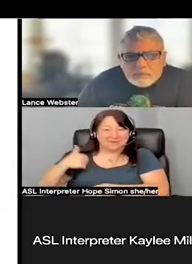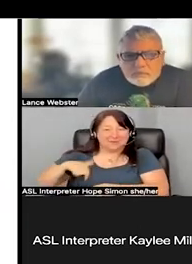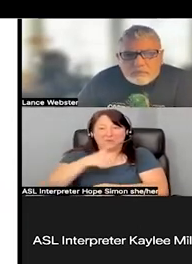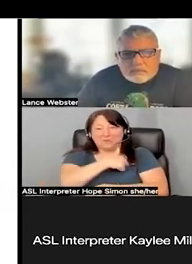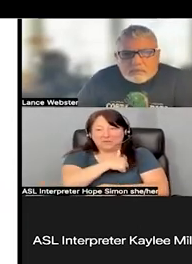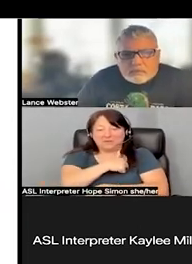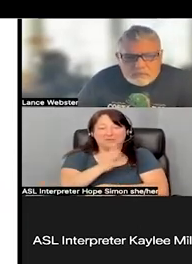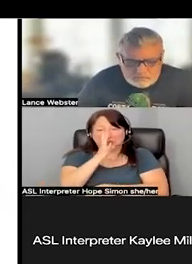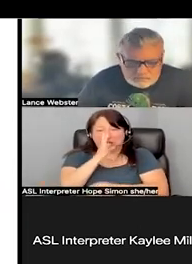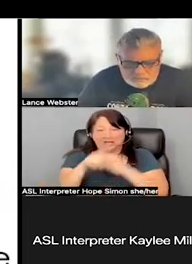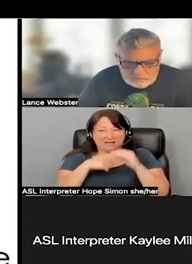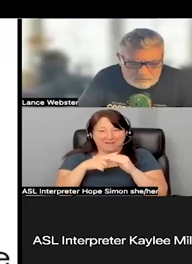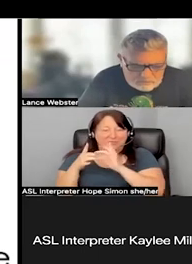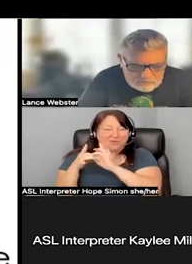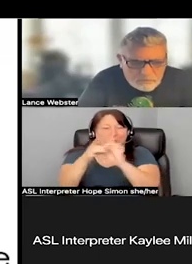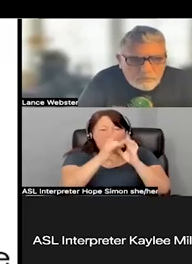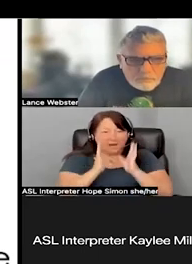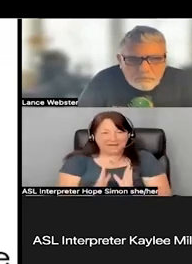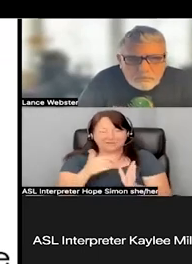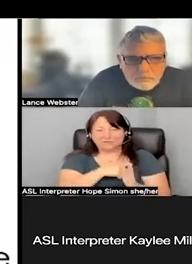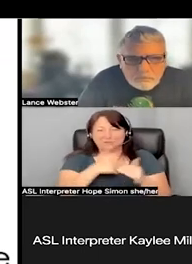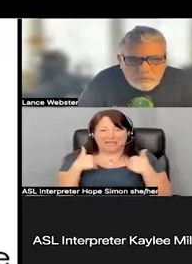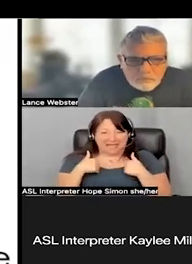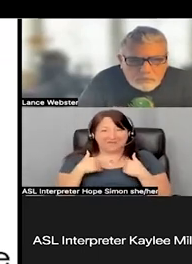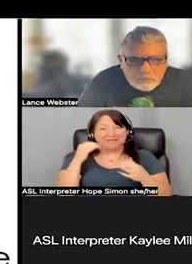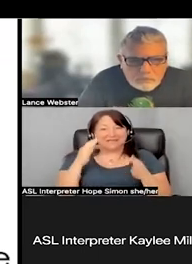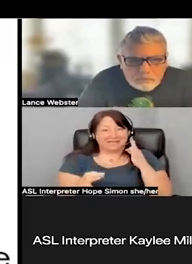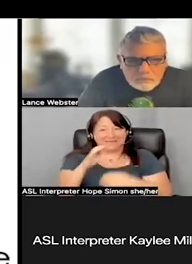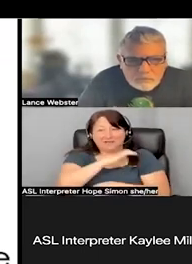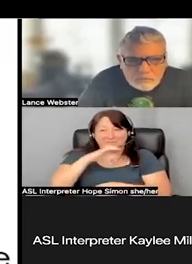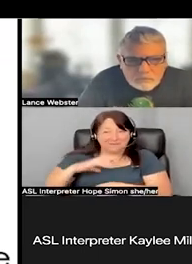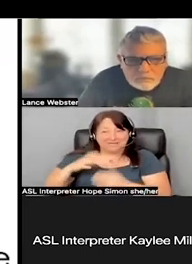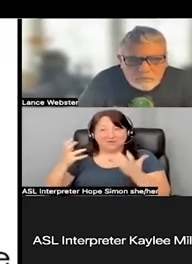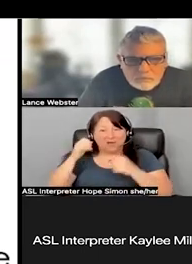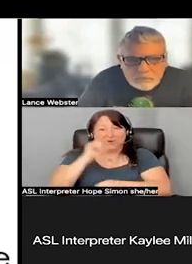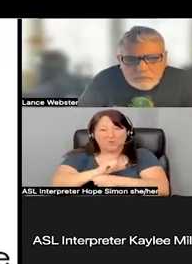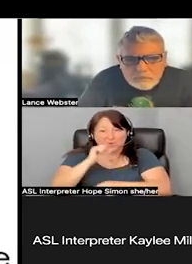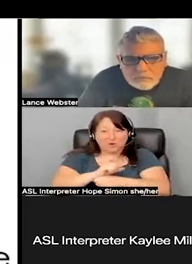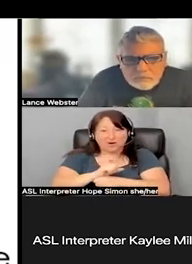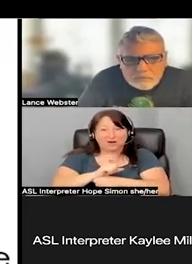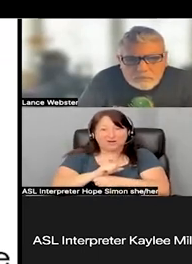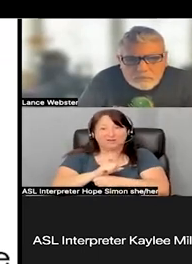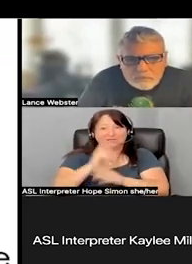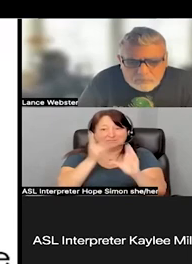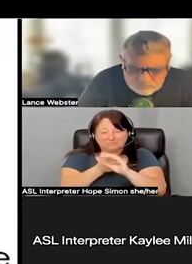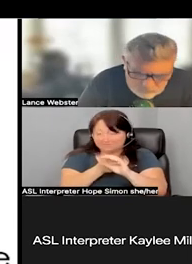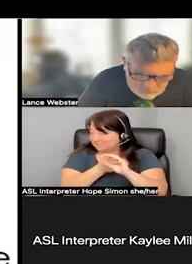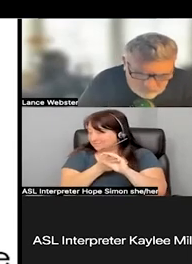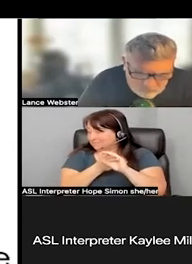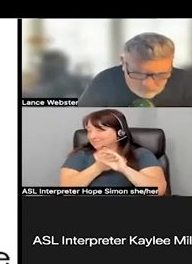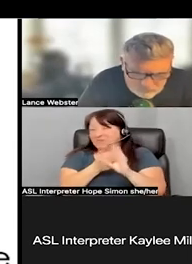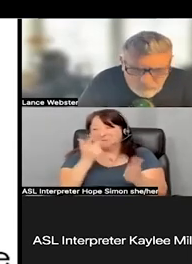were talking about, the coordinators that we have, if there's a committee that you want to work within that you may have a